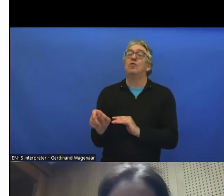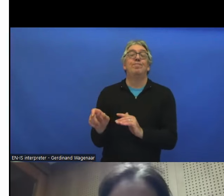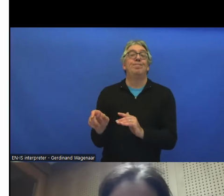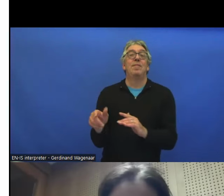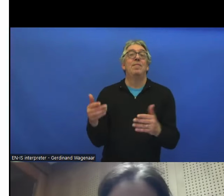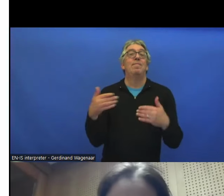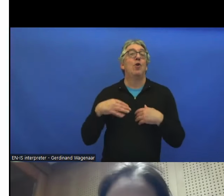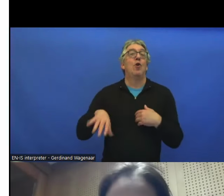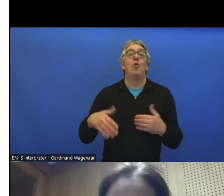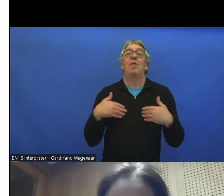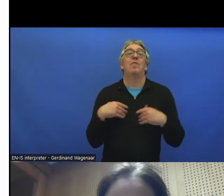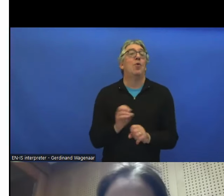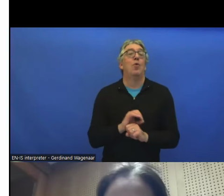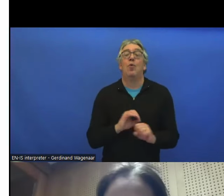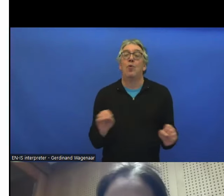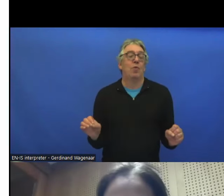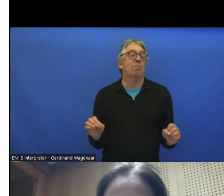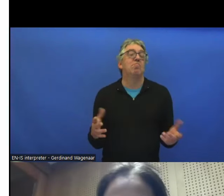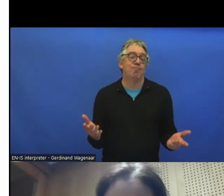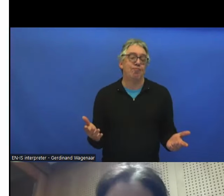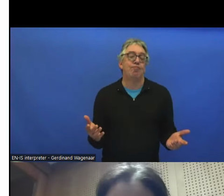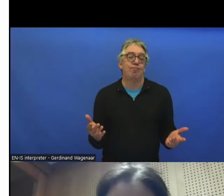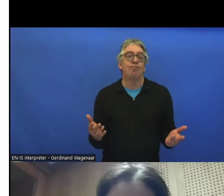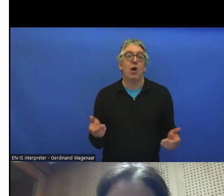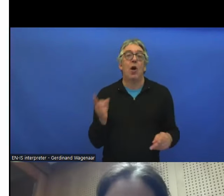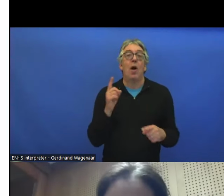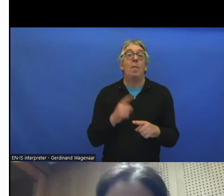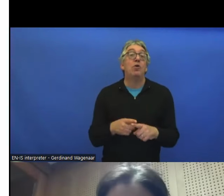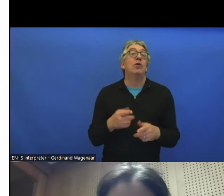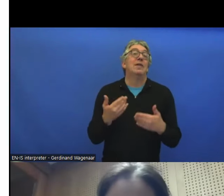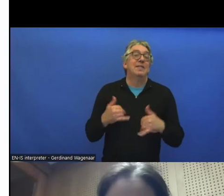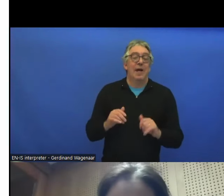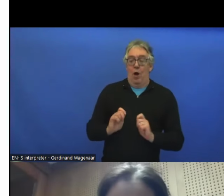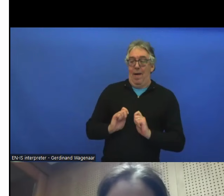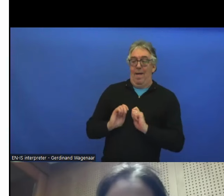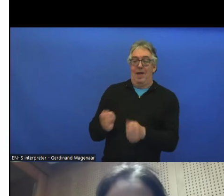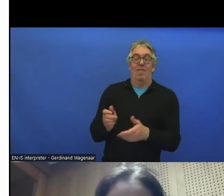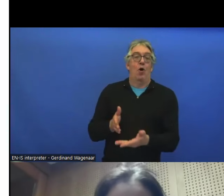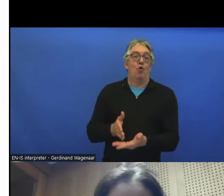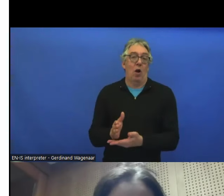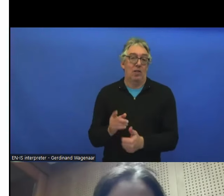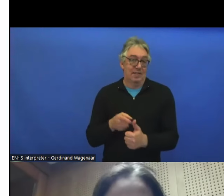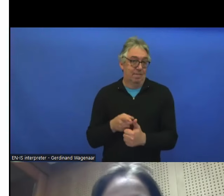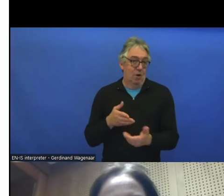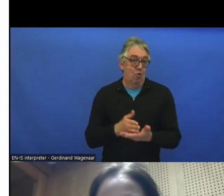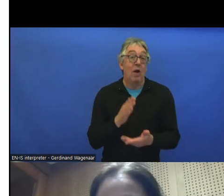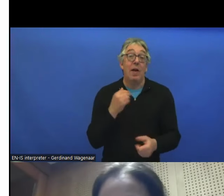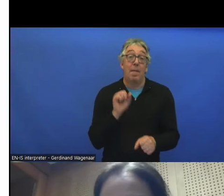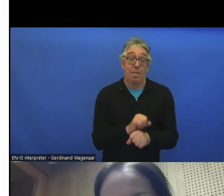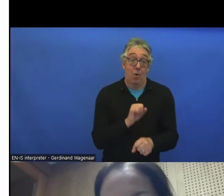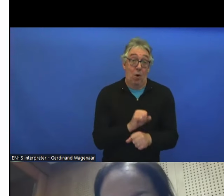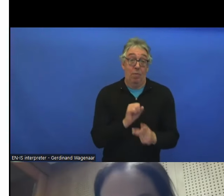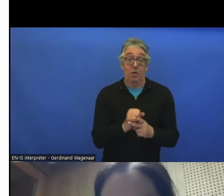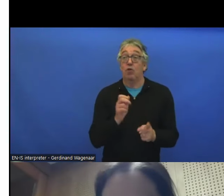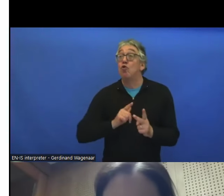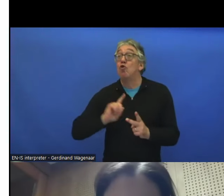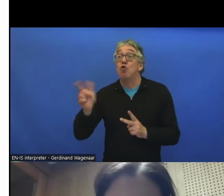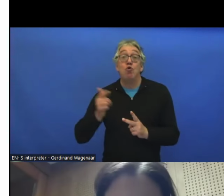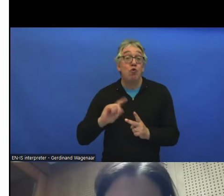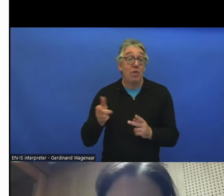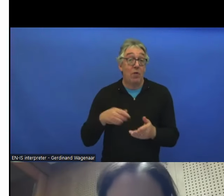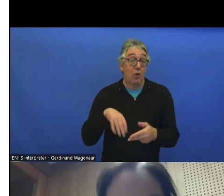it provides certain rights that stateless people are entitled to. And that is, for instance, employment, housing, travel documents, and